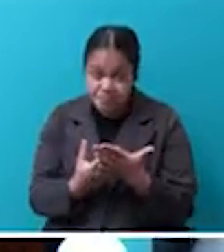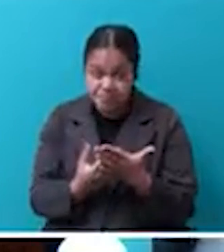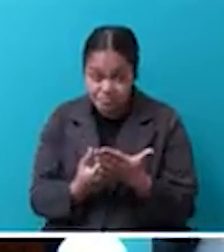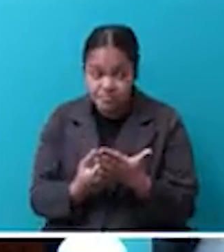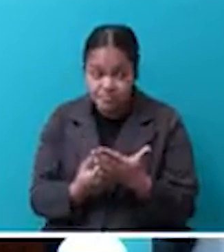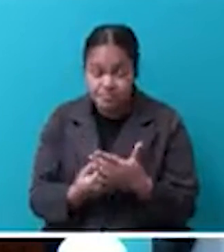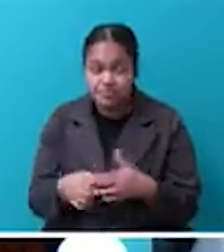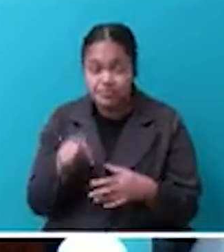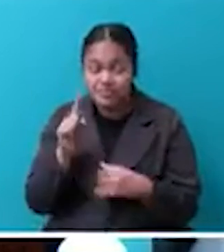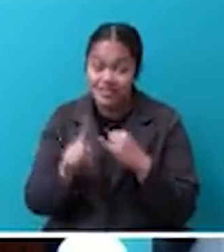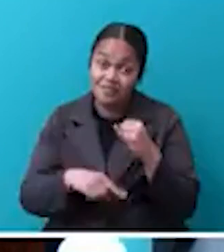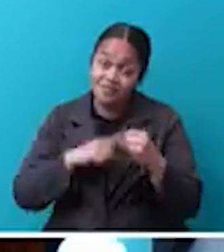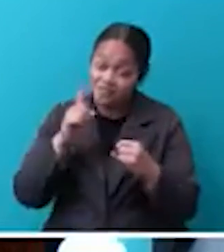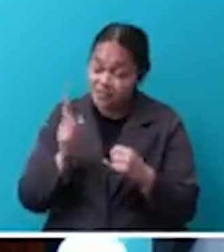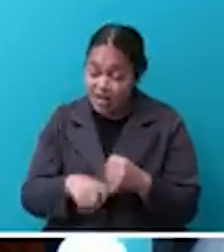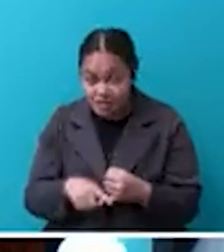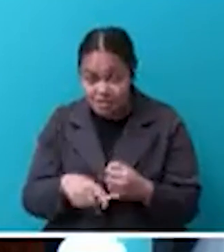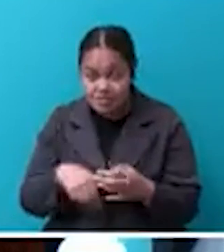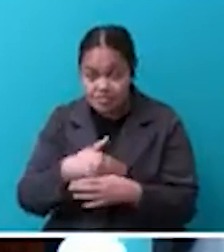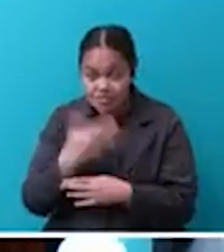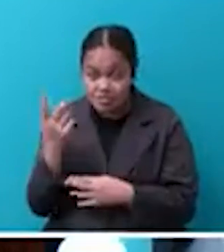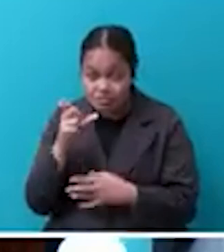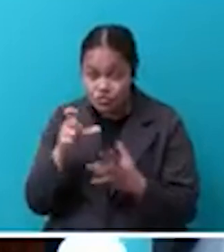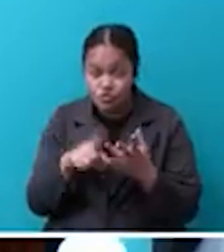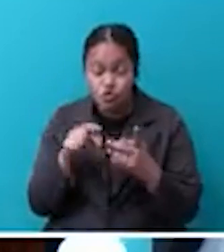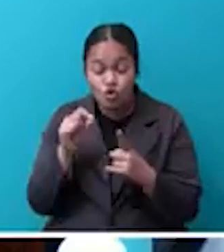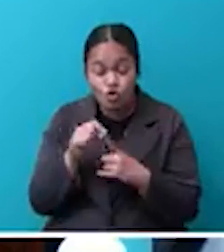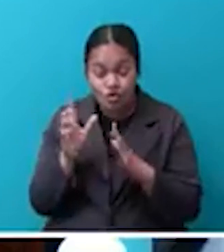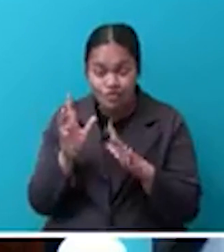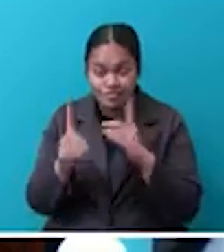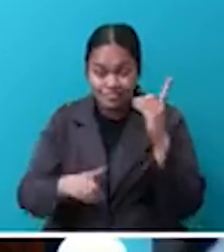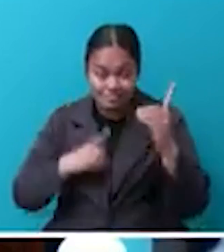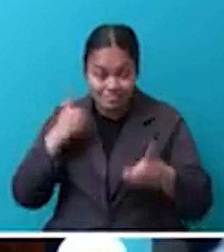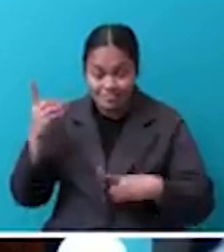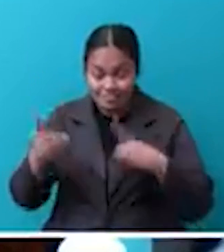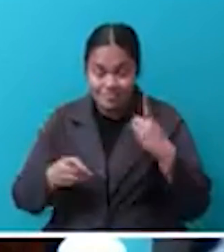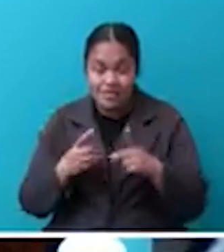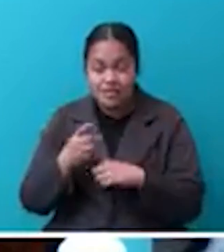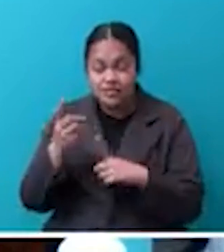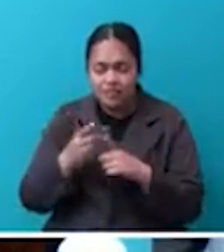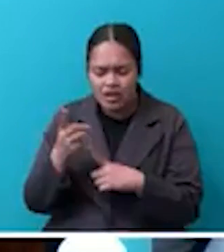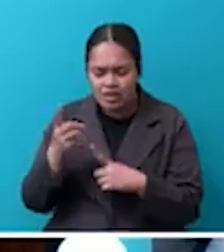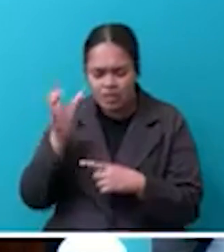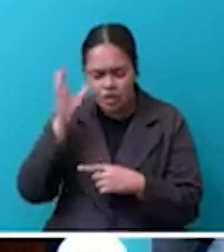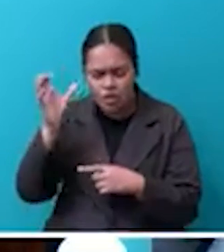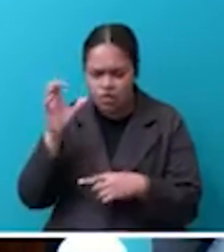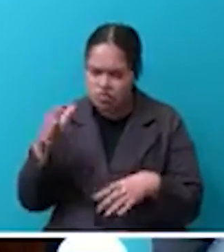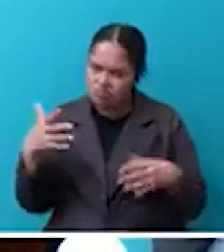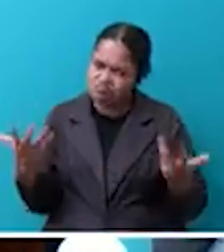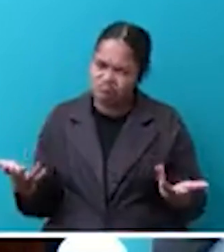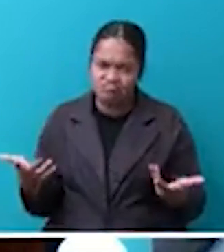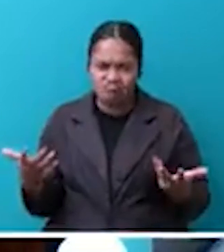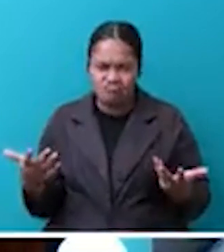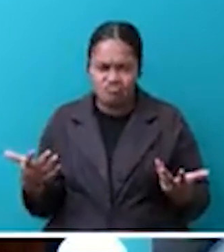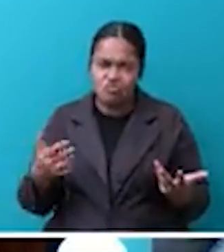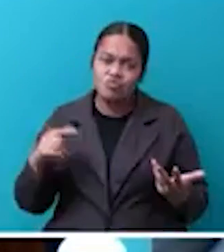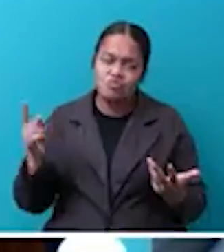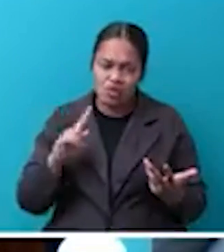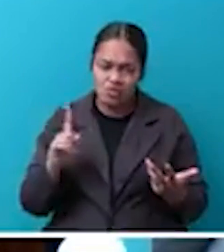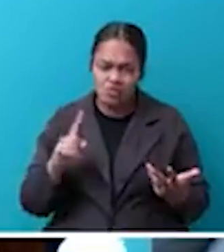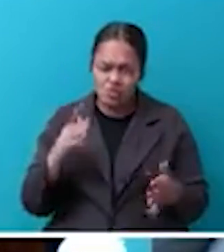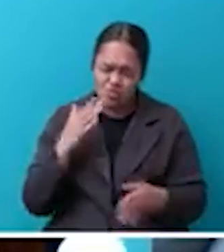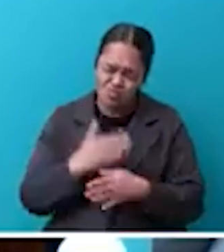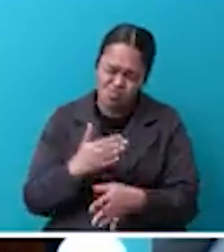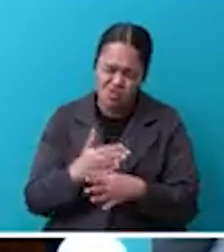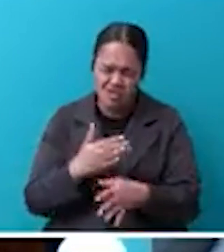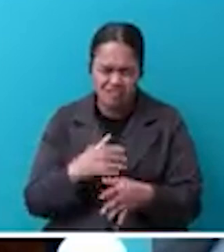in the final days of COP29, SIDS and least developed countries were left with no choice but to actually walk